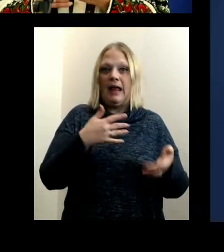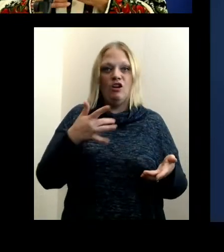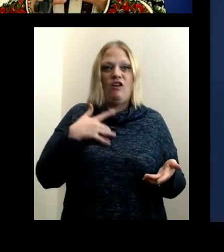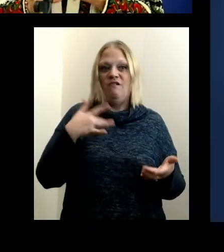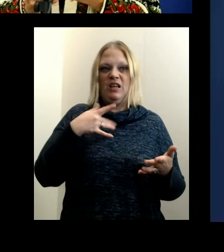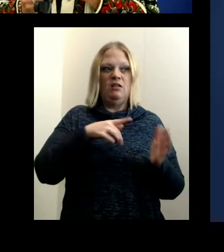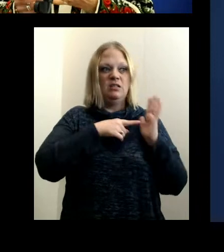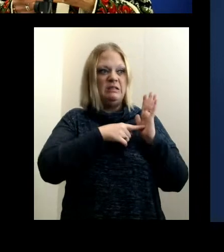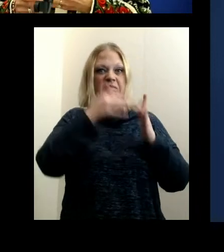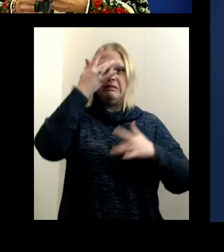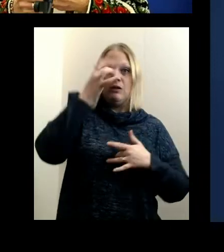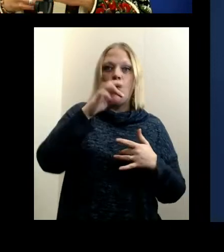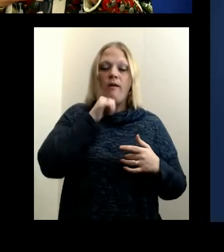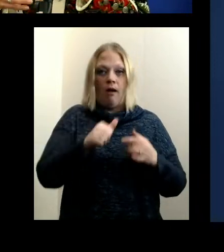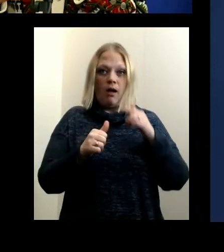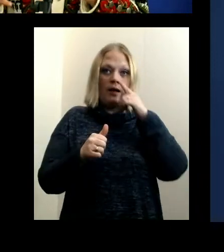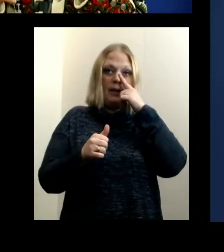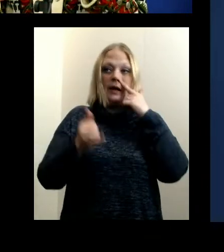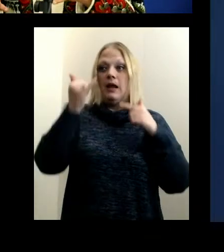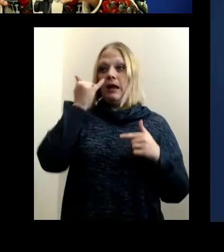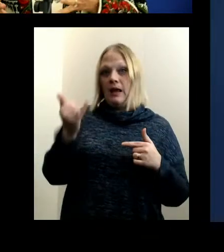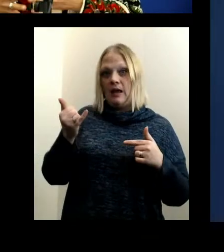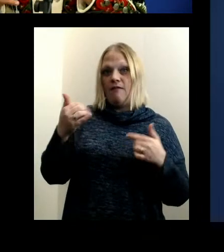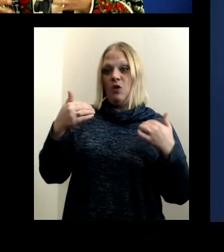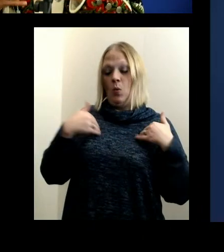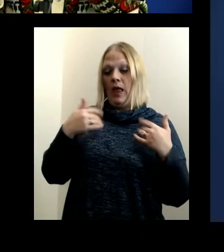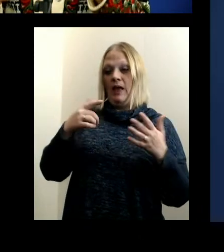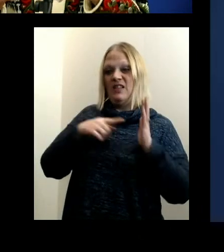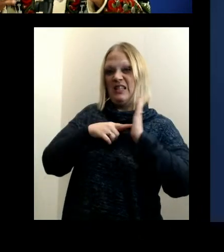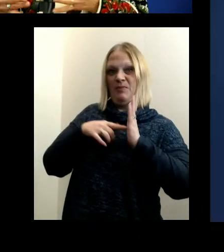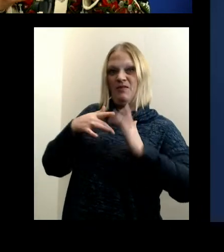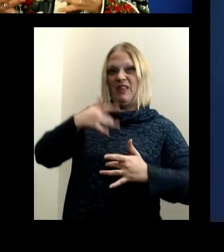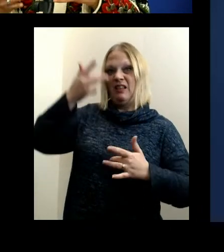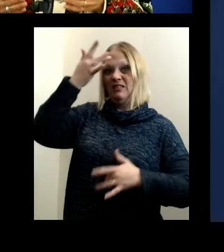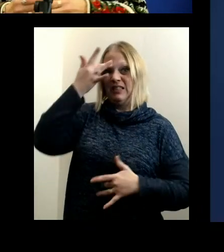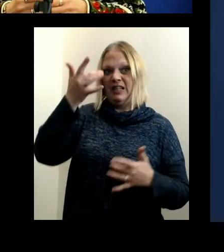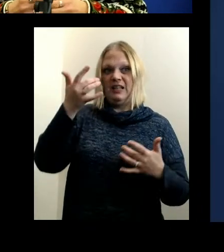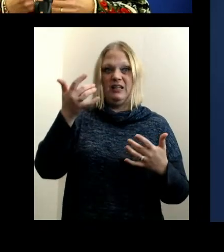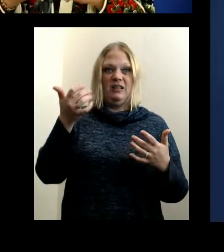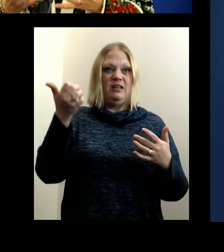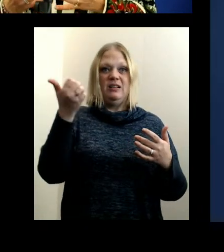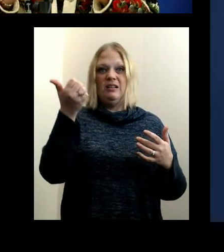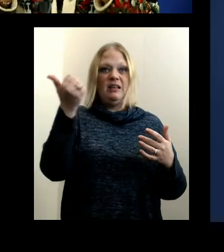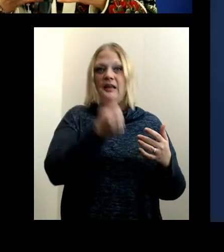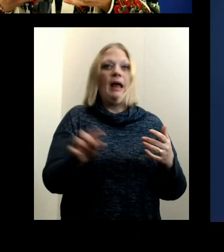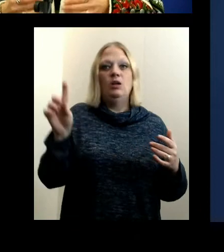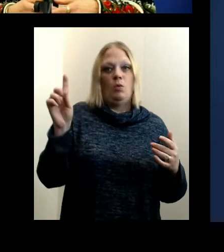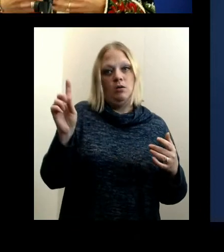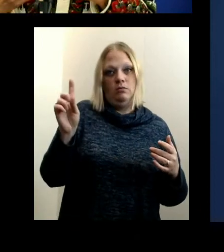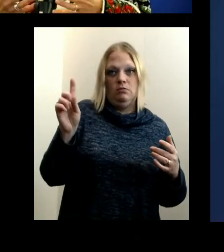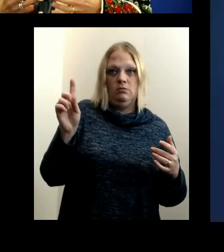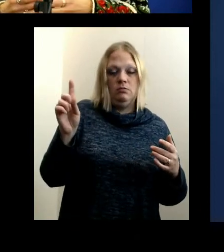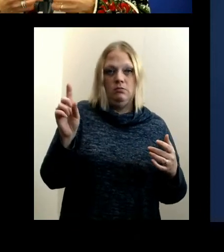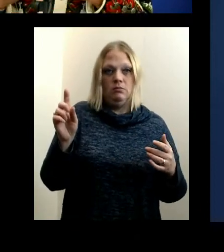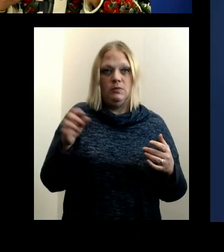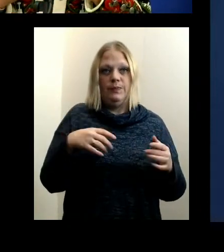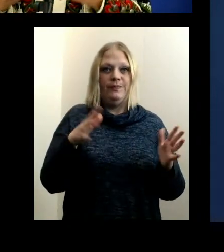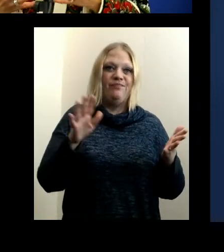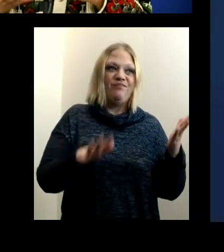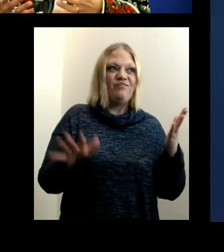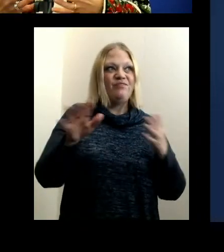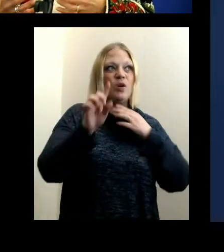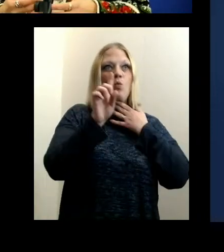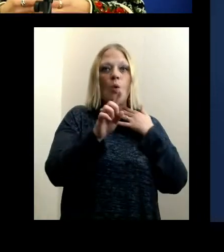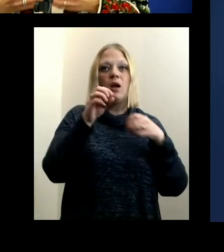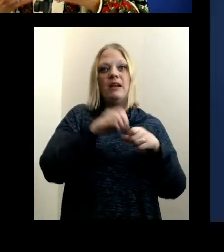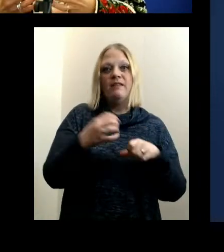or people who are symptomatic, regardless if they're close contacts. So anybody has COVID symptoms. Again, we're seeing about 1